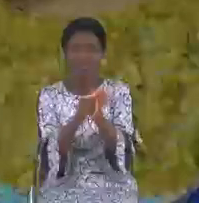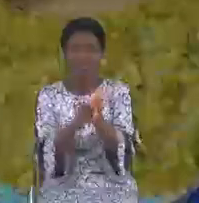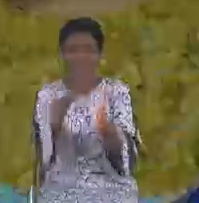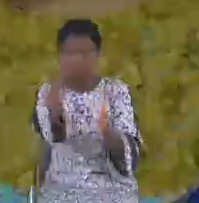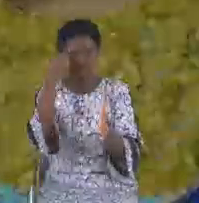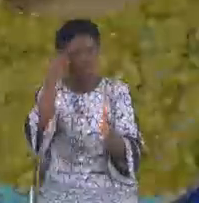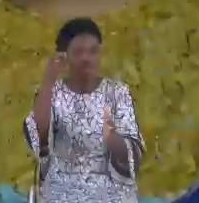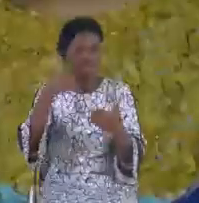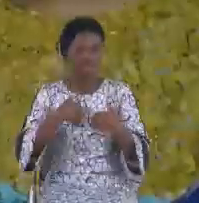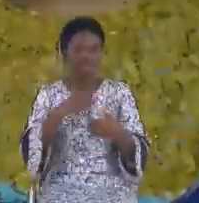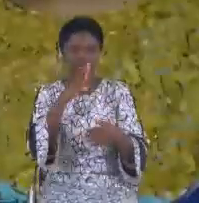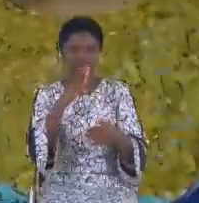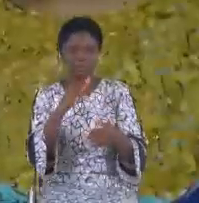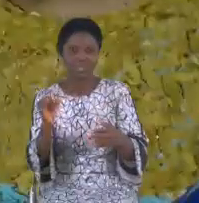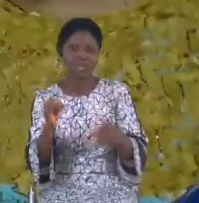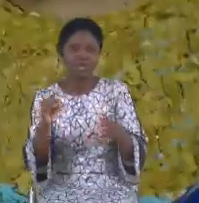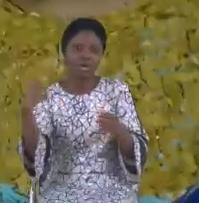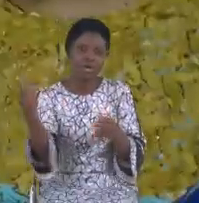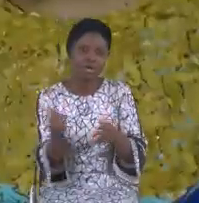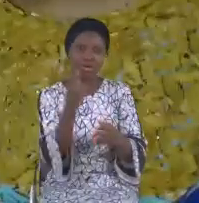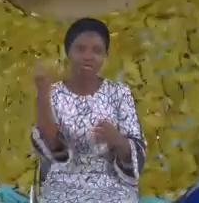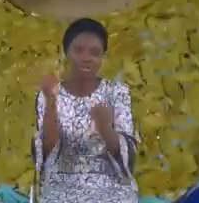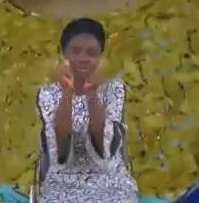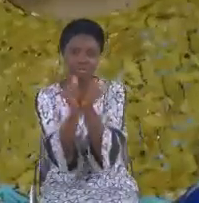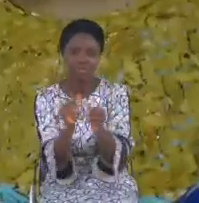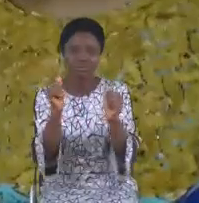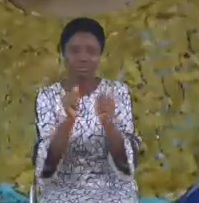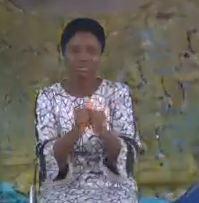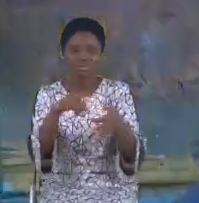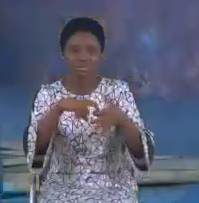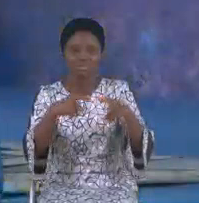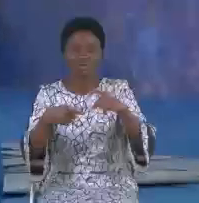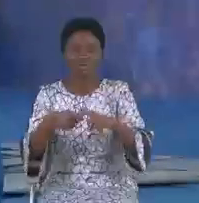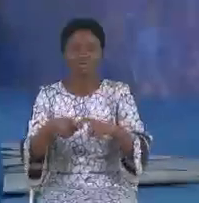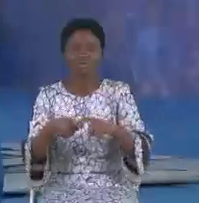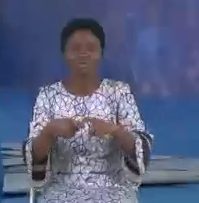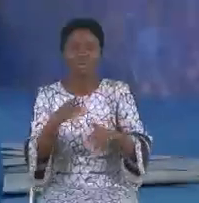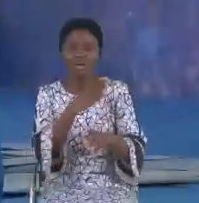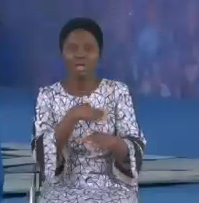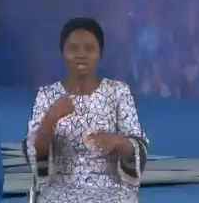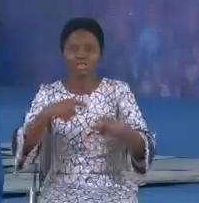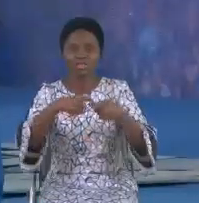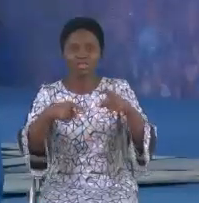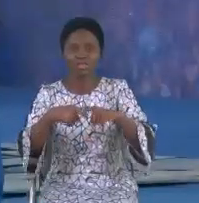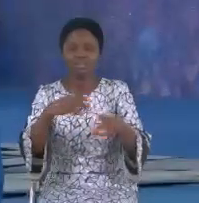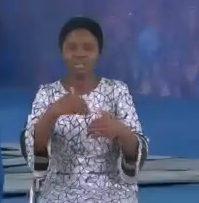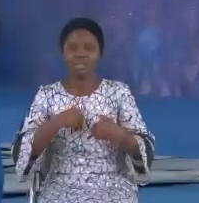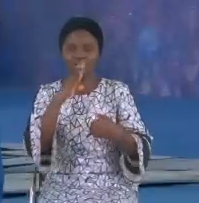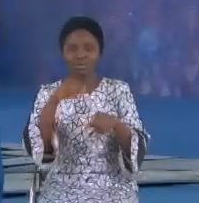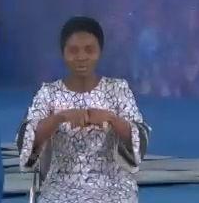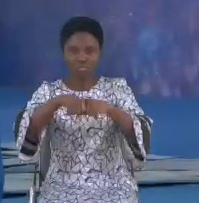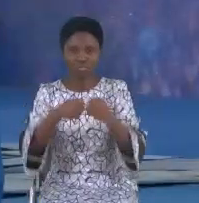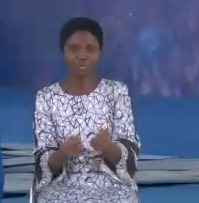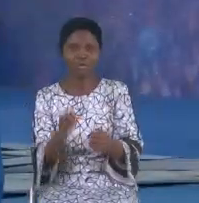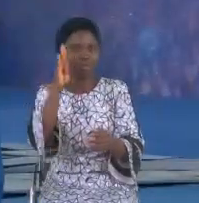with fetters and chains, and the chains had been plucked asunder by him, and the